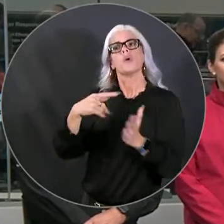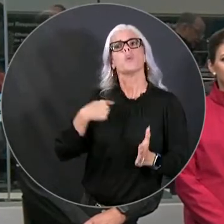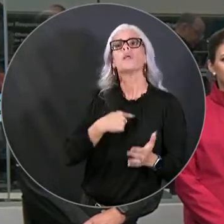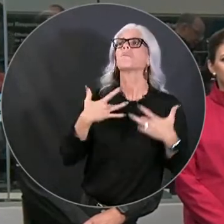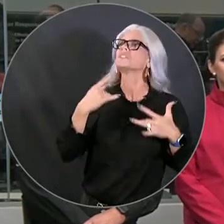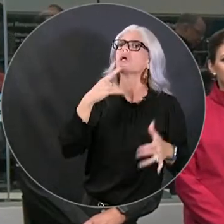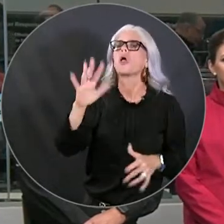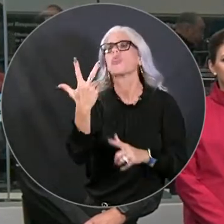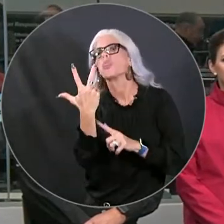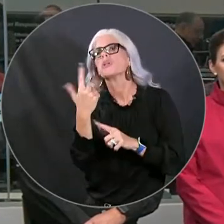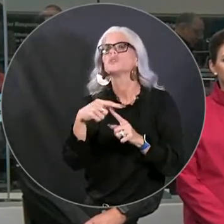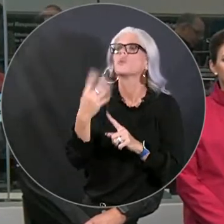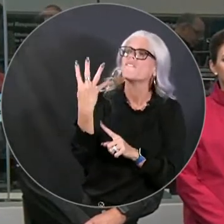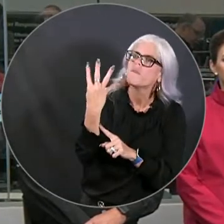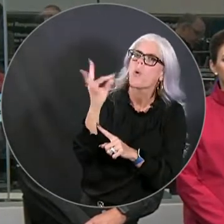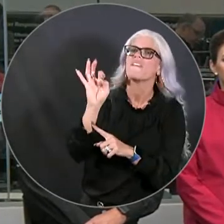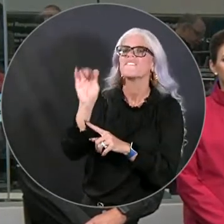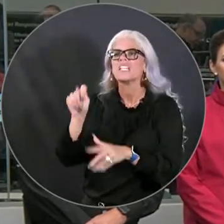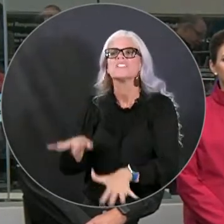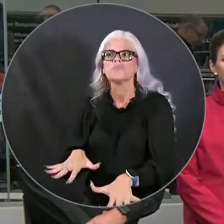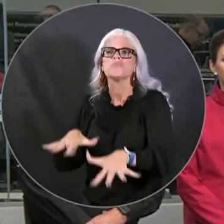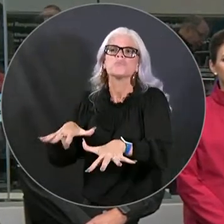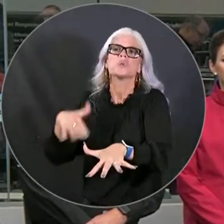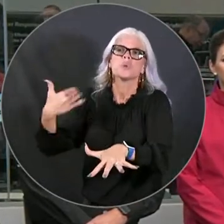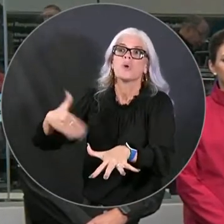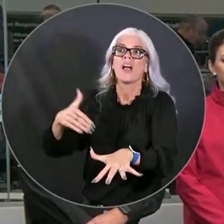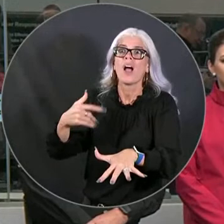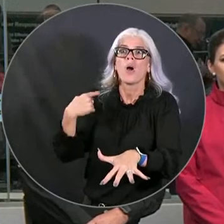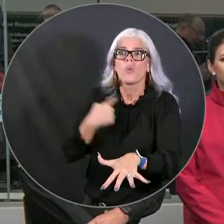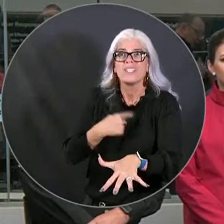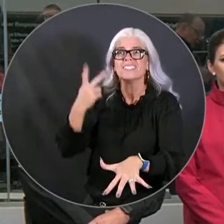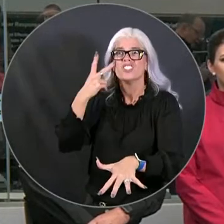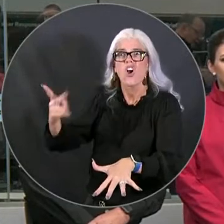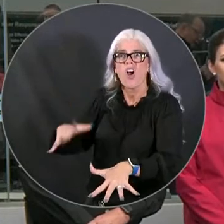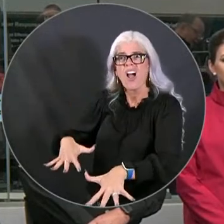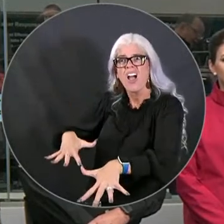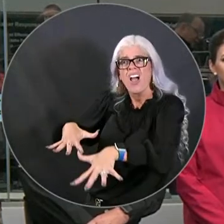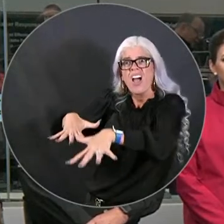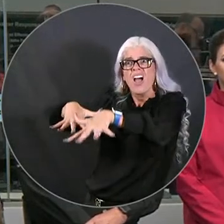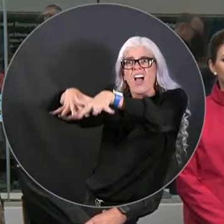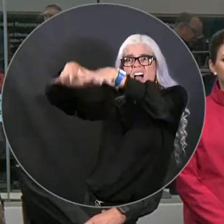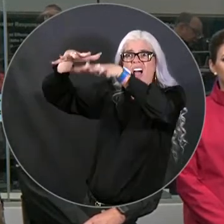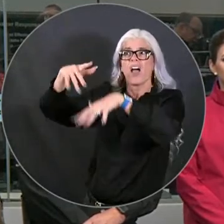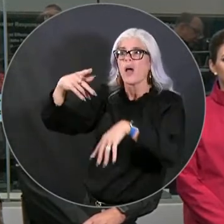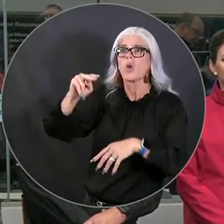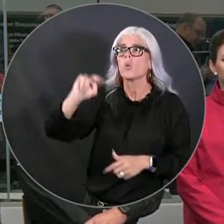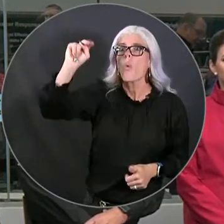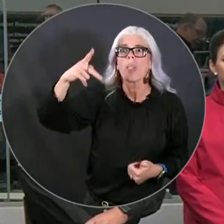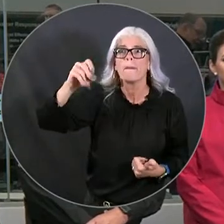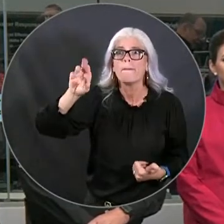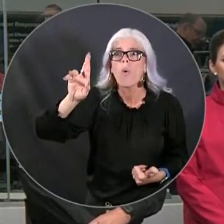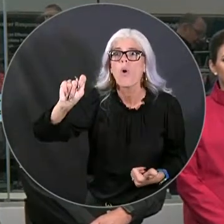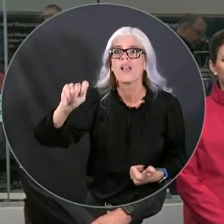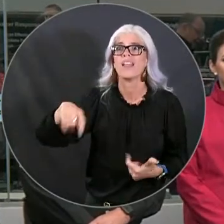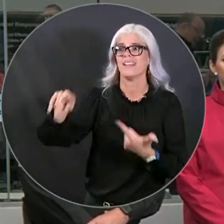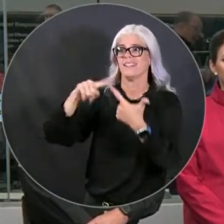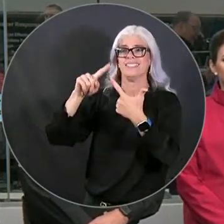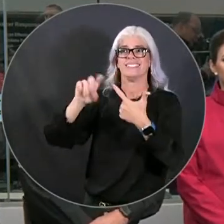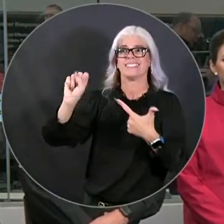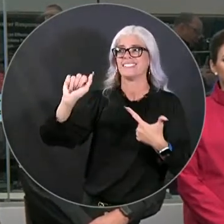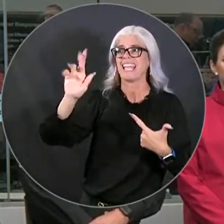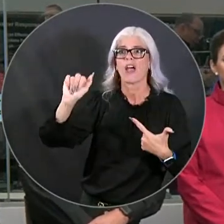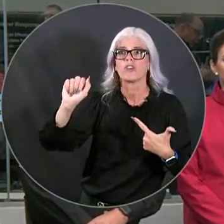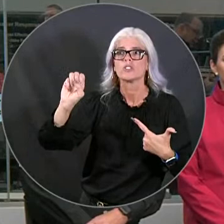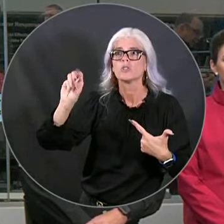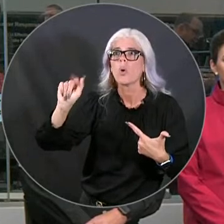area was like a big deal. You see that in like Northport, I think I would say, in southern parts of Sarasota, but that's just a